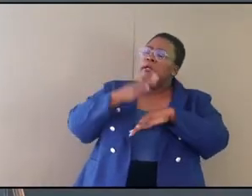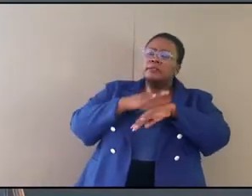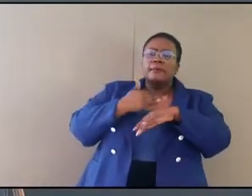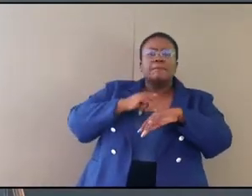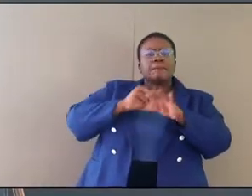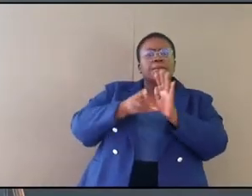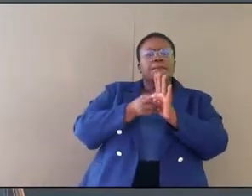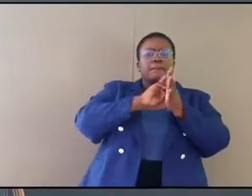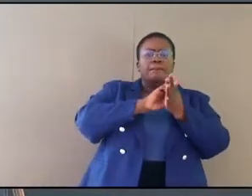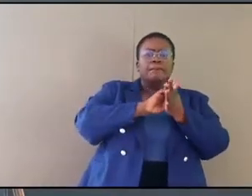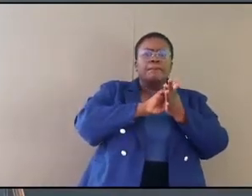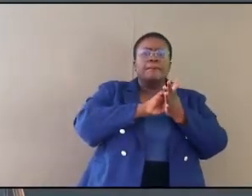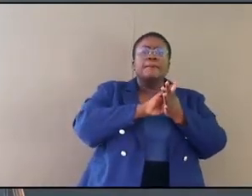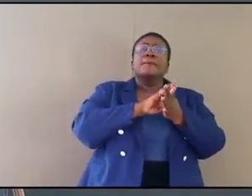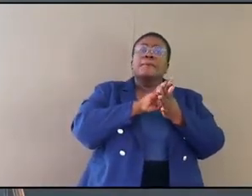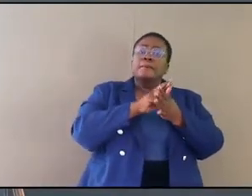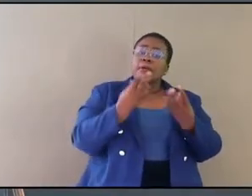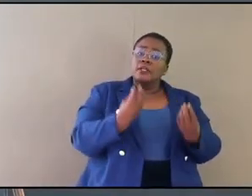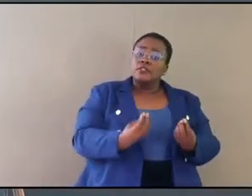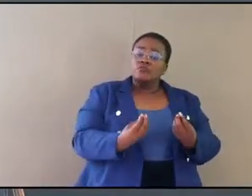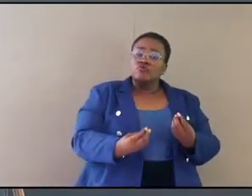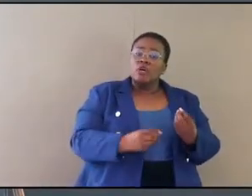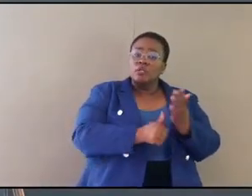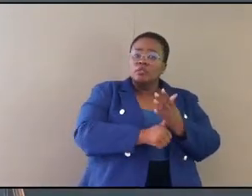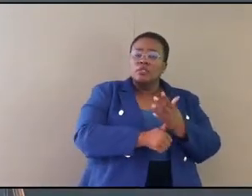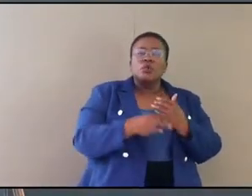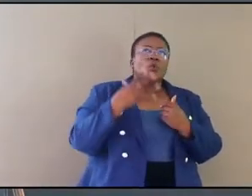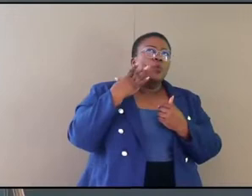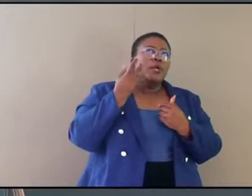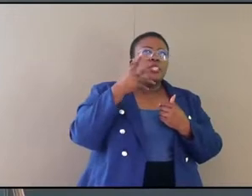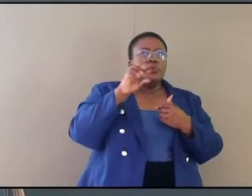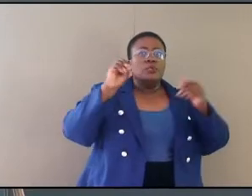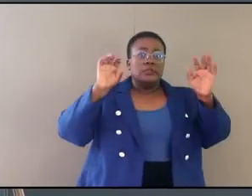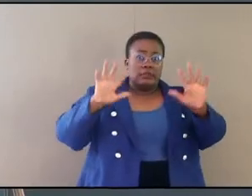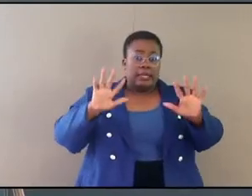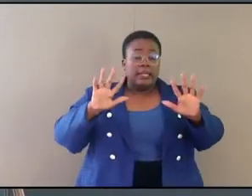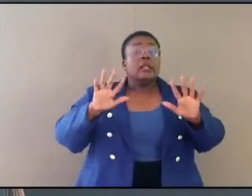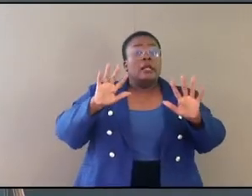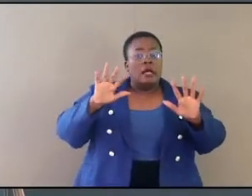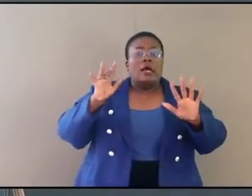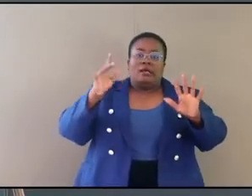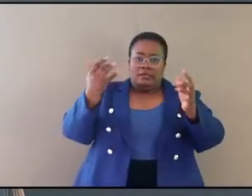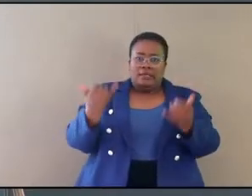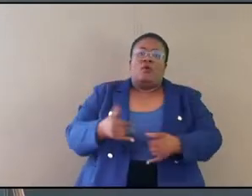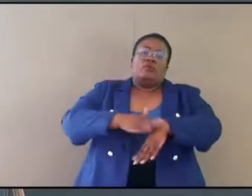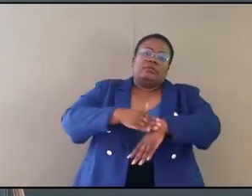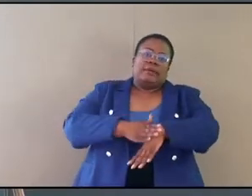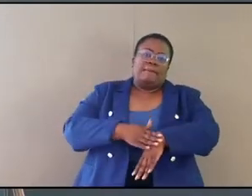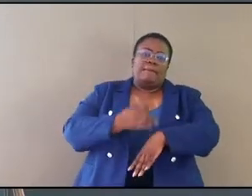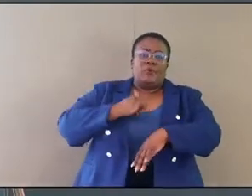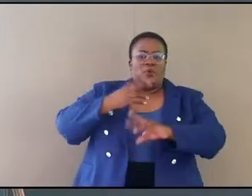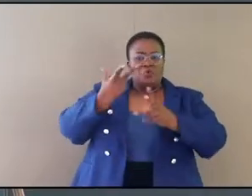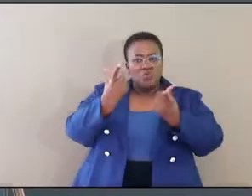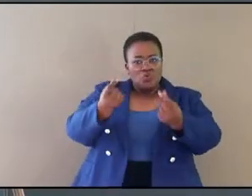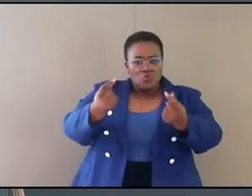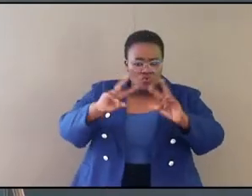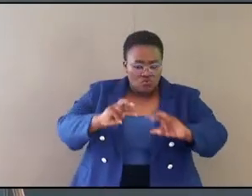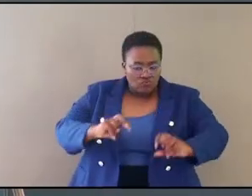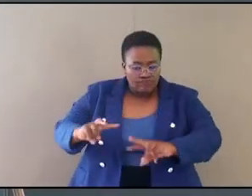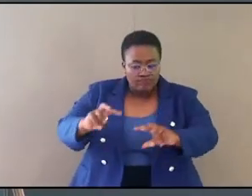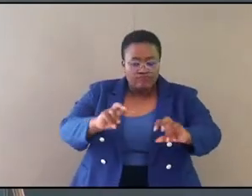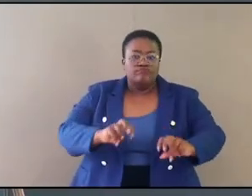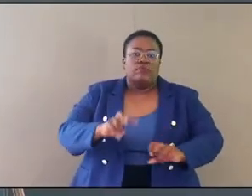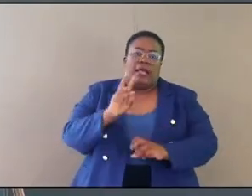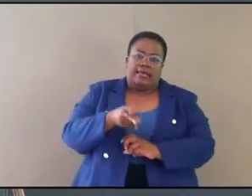the child support grant was in 2010. So it was time that we do another study and start to review the